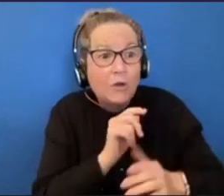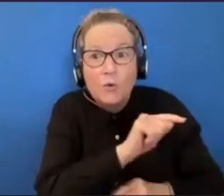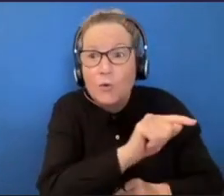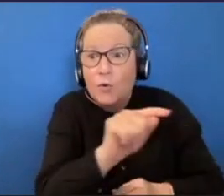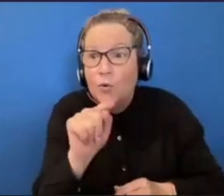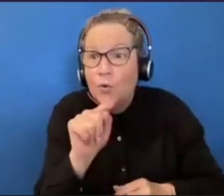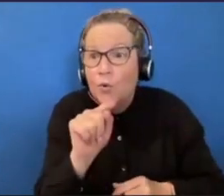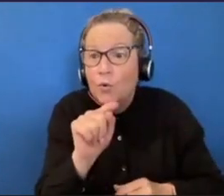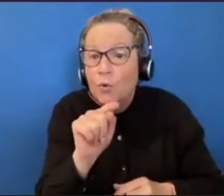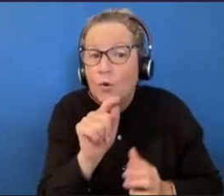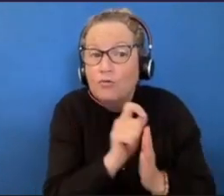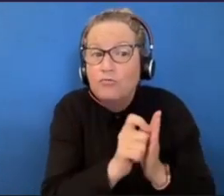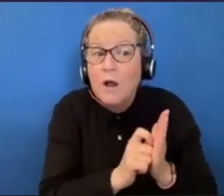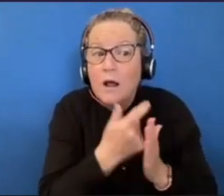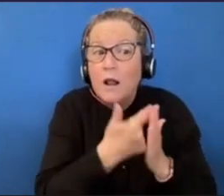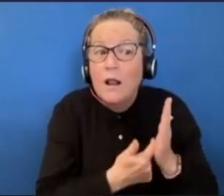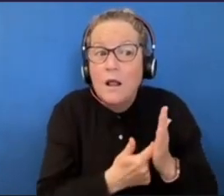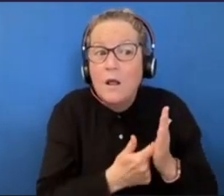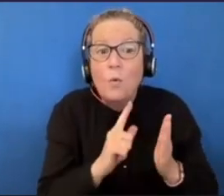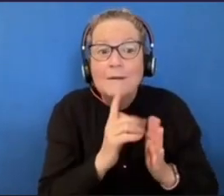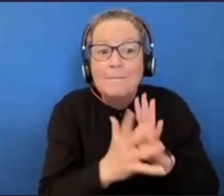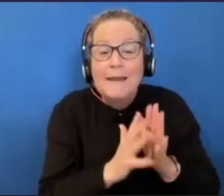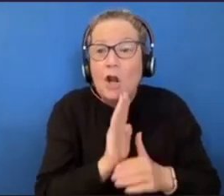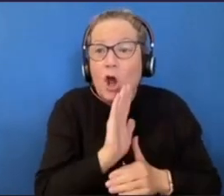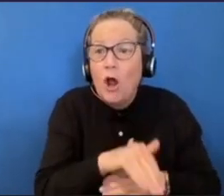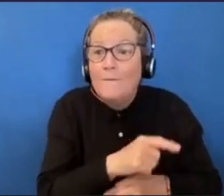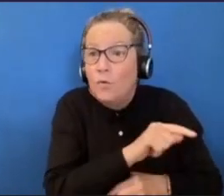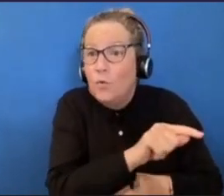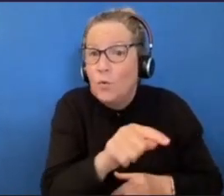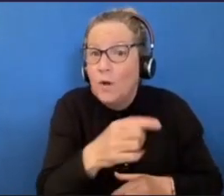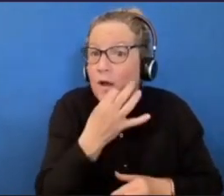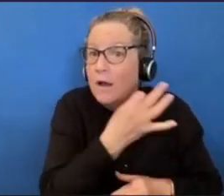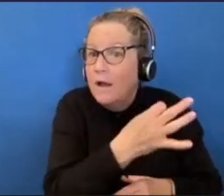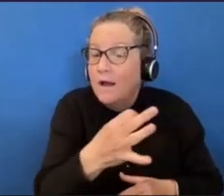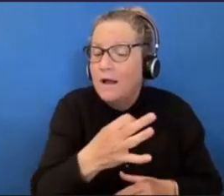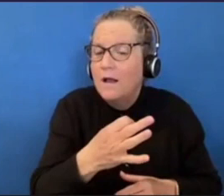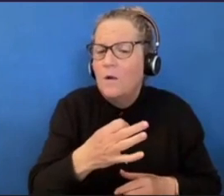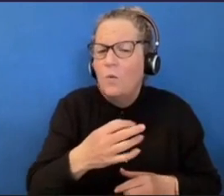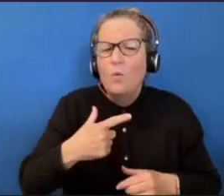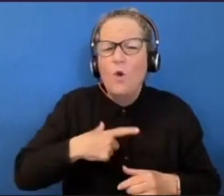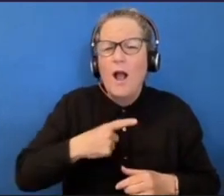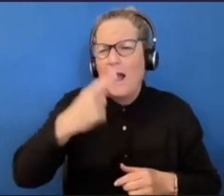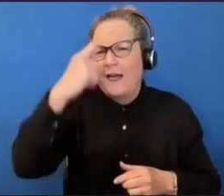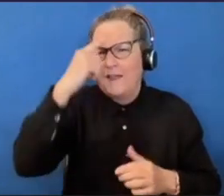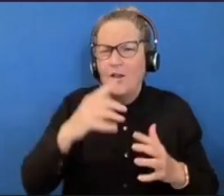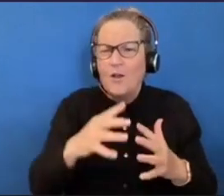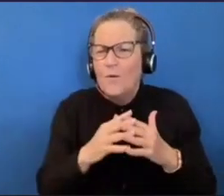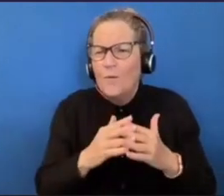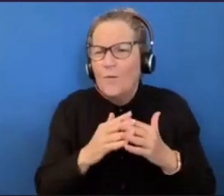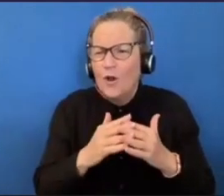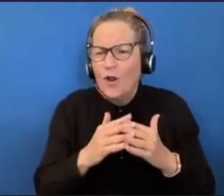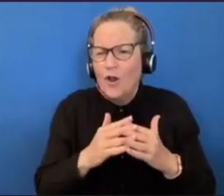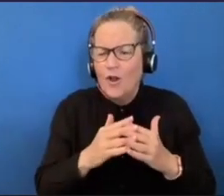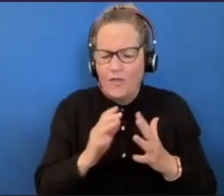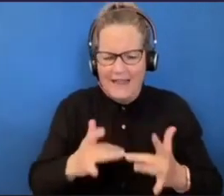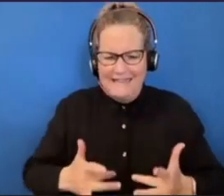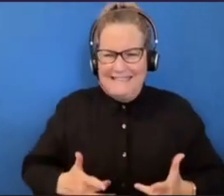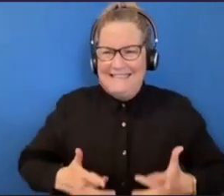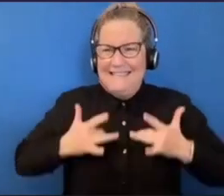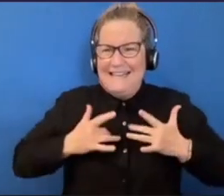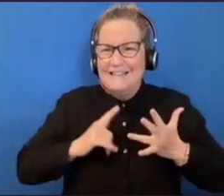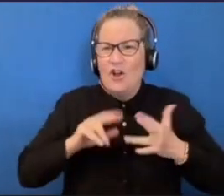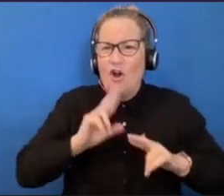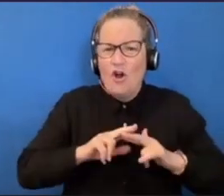would include on that list. And the reason you want to do this is we really want this sense of home. It's really a vision of